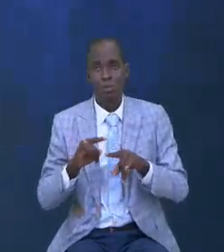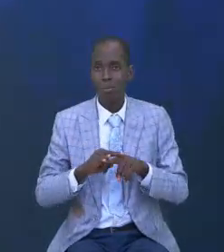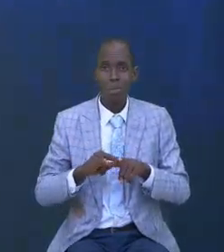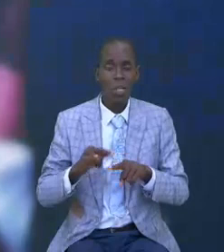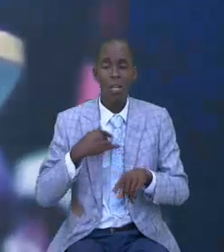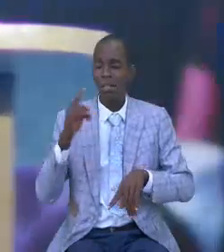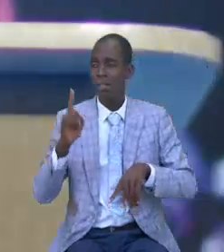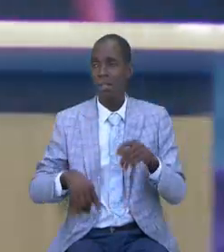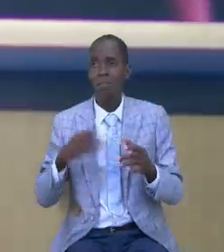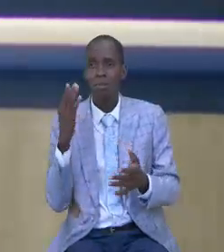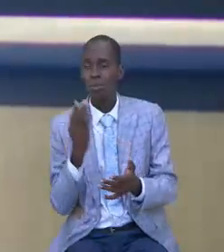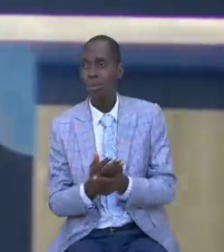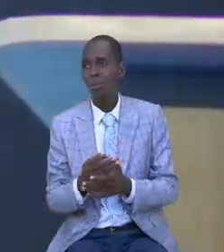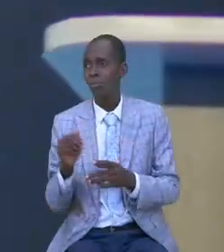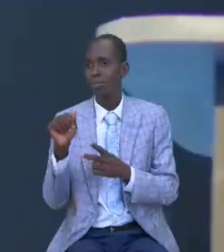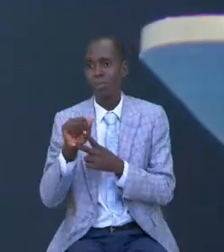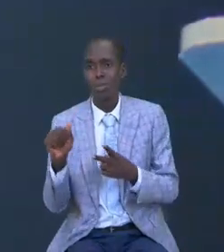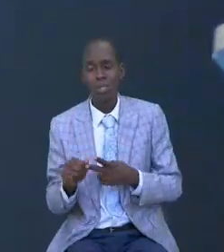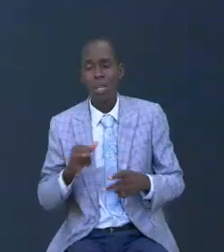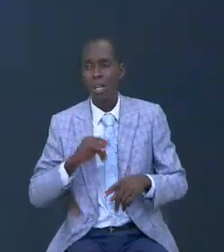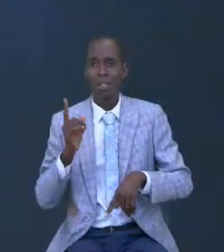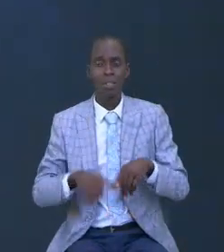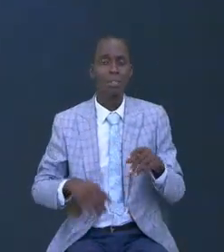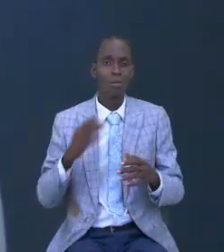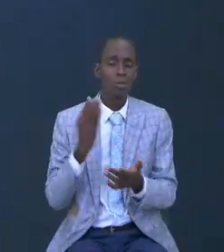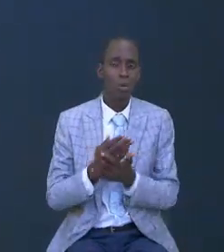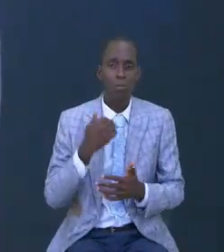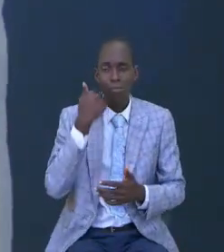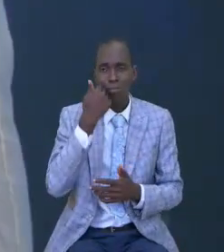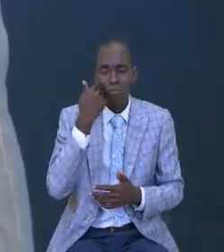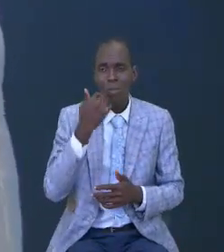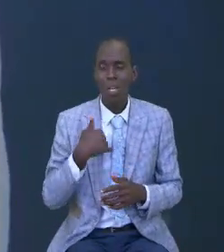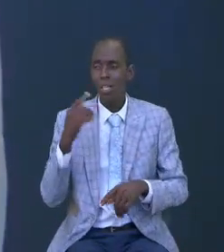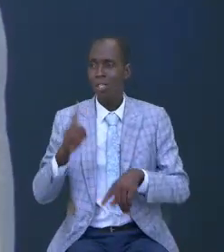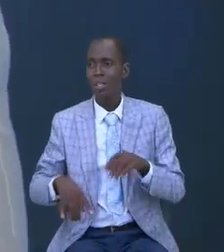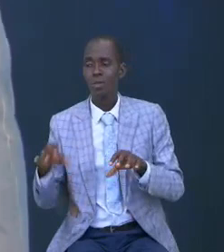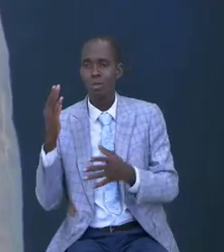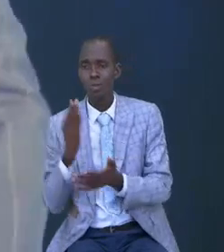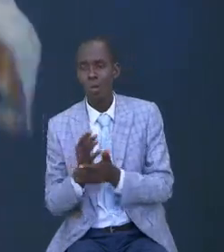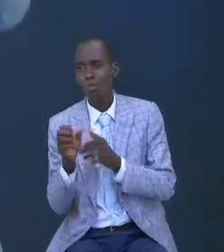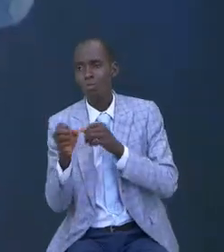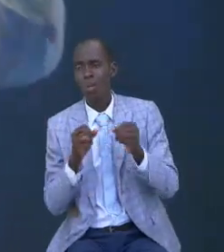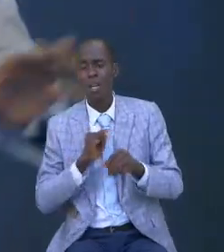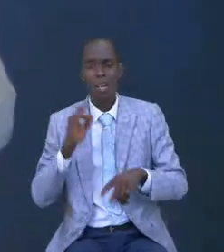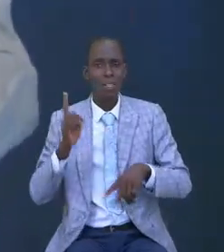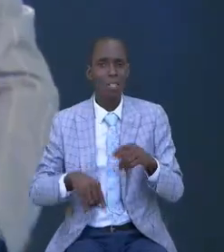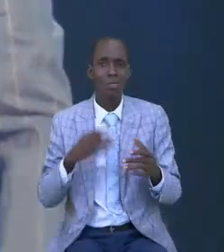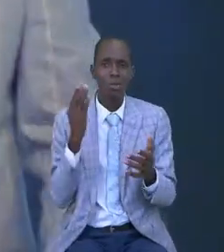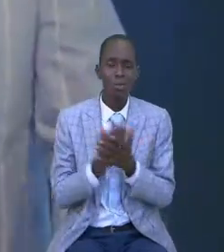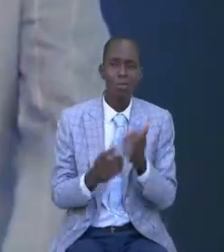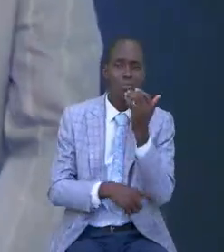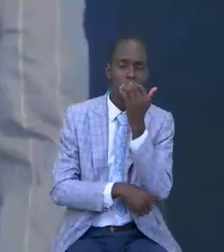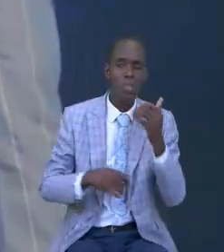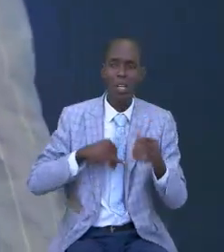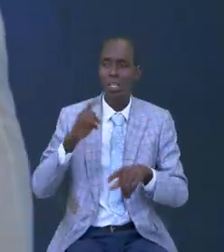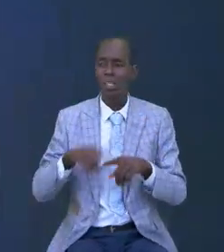leave the defiance. I cannot leave all the things that, you know, the demons have put upon my life. Don't worry. He